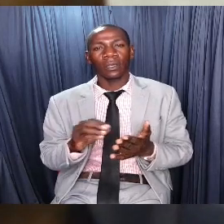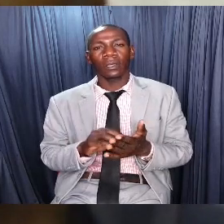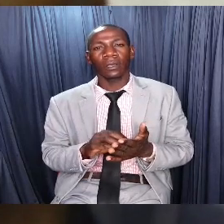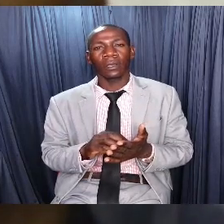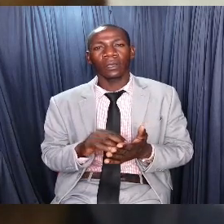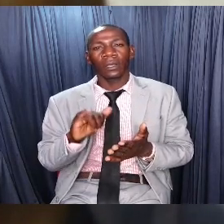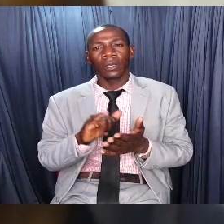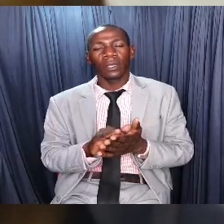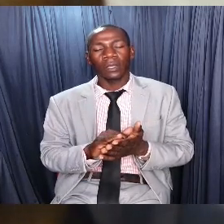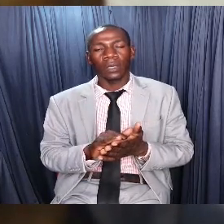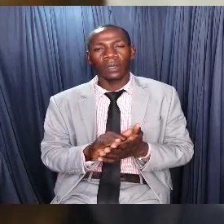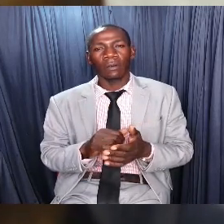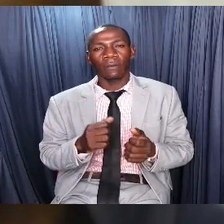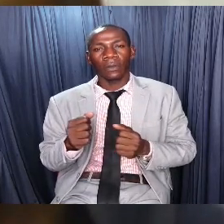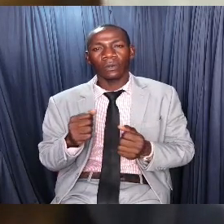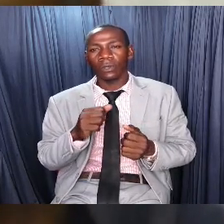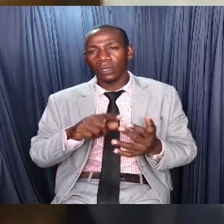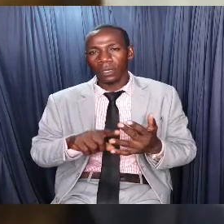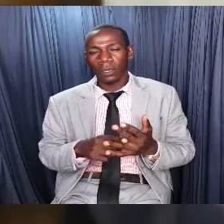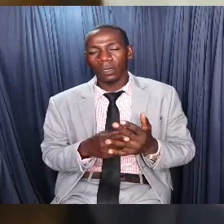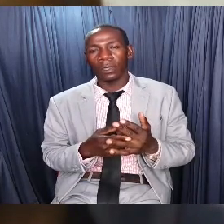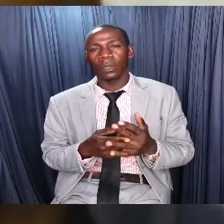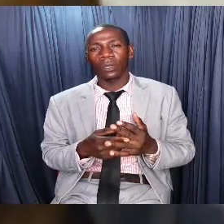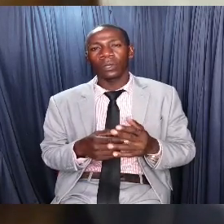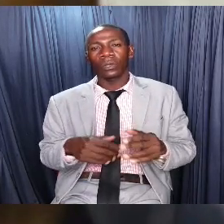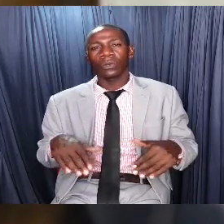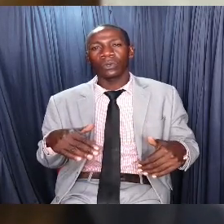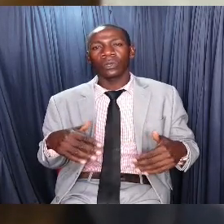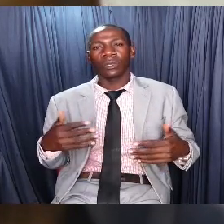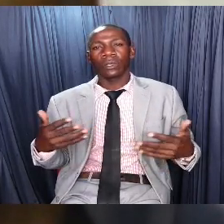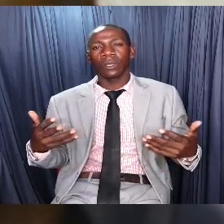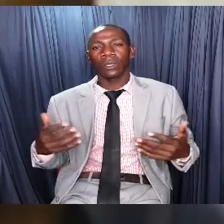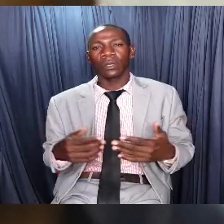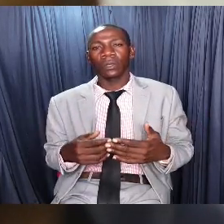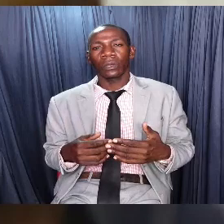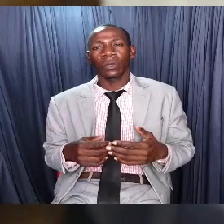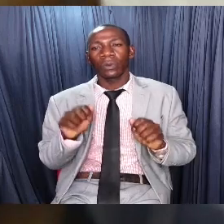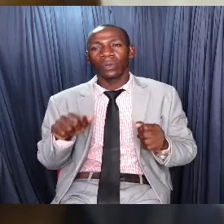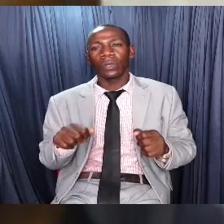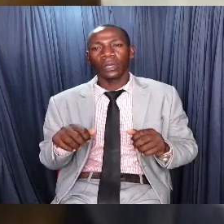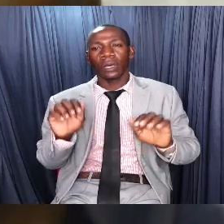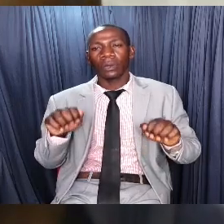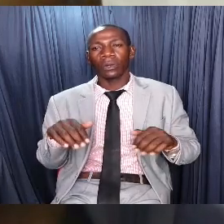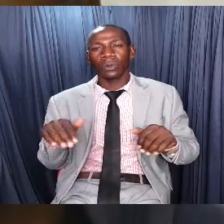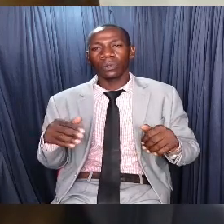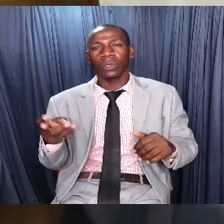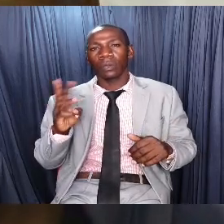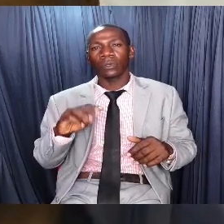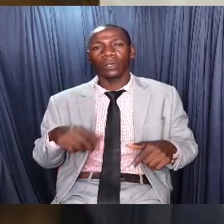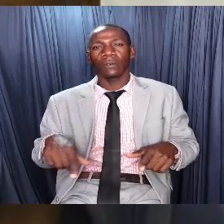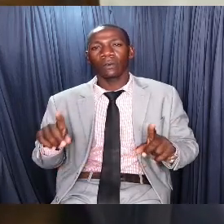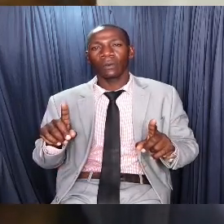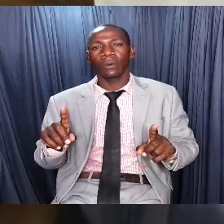vita haikusababishwa na vitu vingine. The fights were not caused by anything. Kwa sababu wanafanya vitu hawa. These people are performing wale hawaviwezi. That they can't do